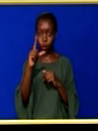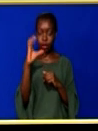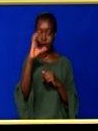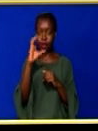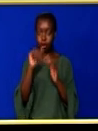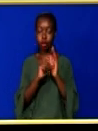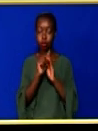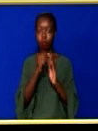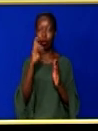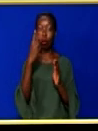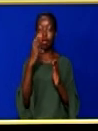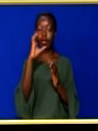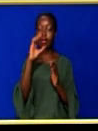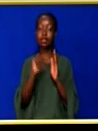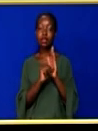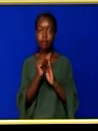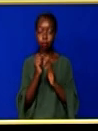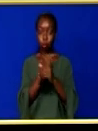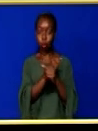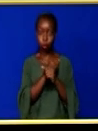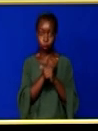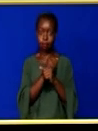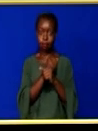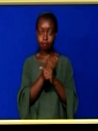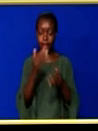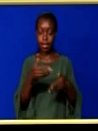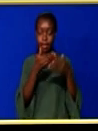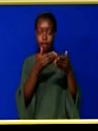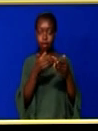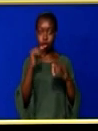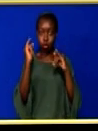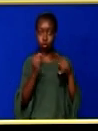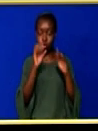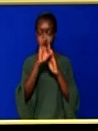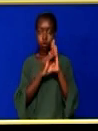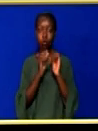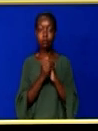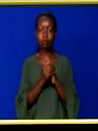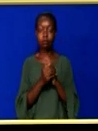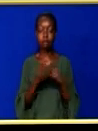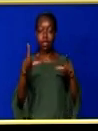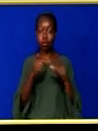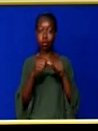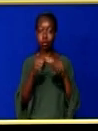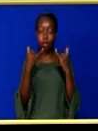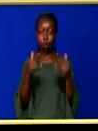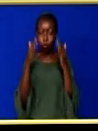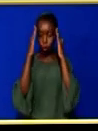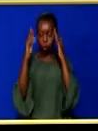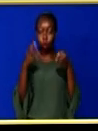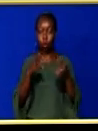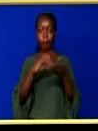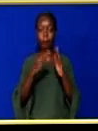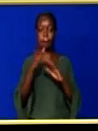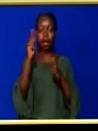is highly protected within the new Constitution 2010. Yes. So let's go and now look at ways of becoming a